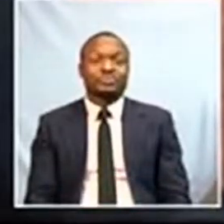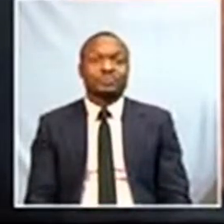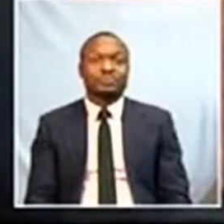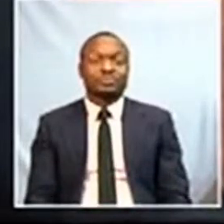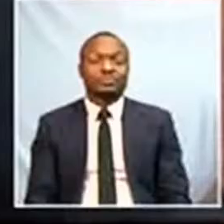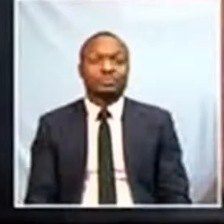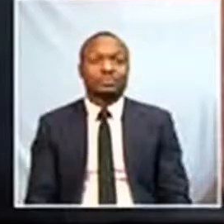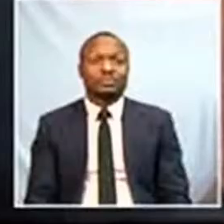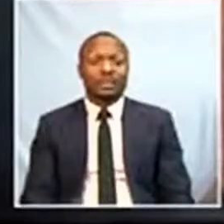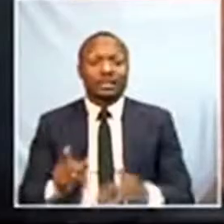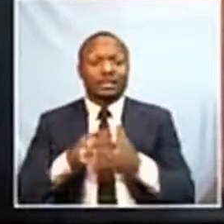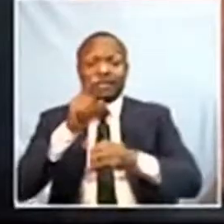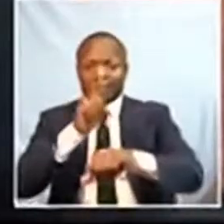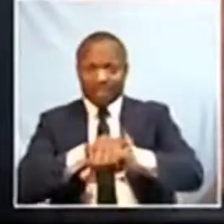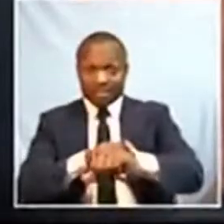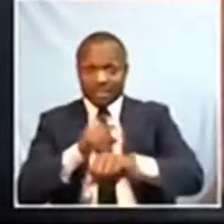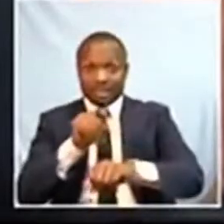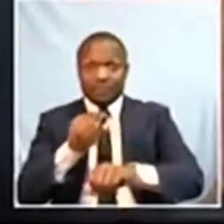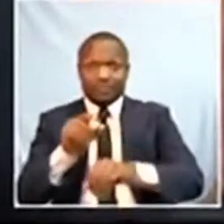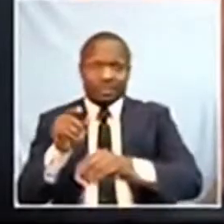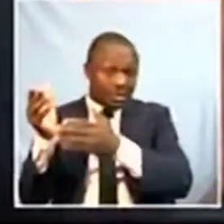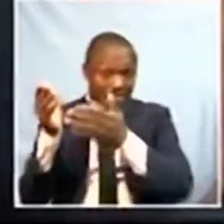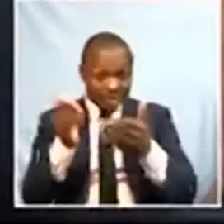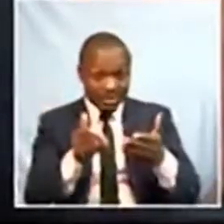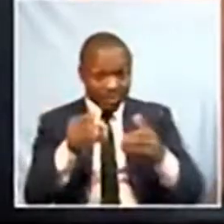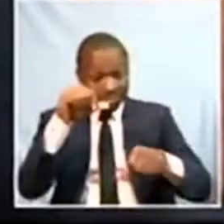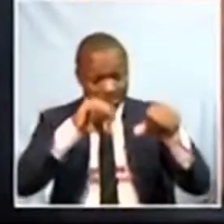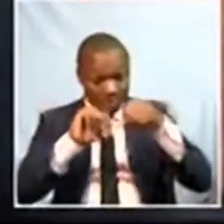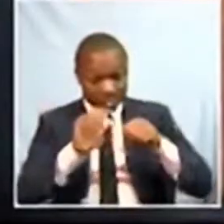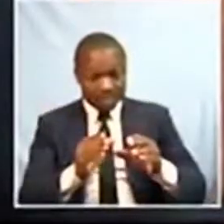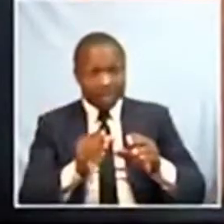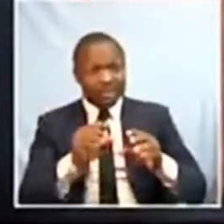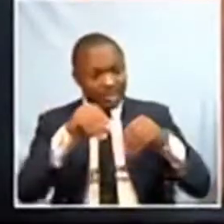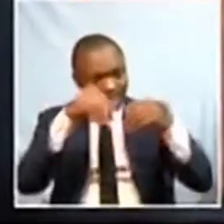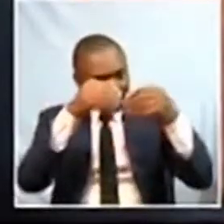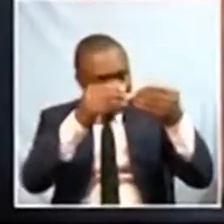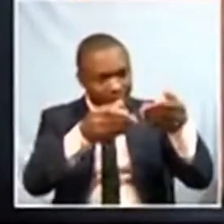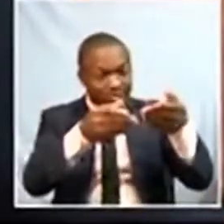It's Next time they come, give them the information.